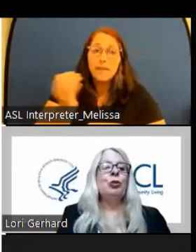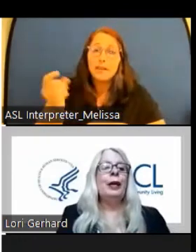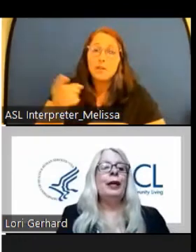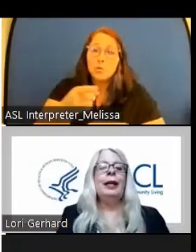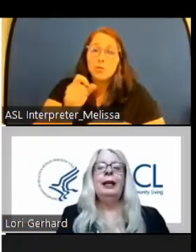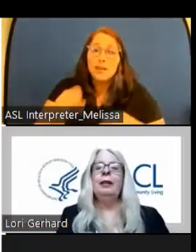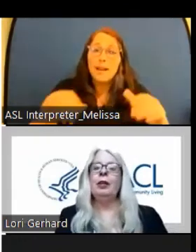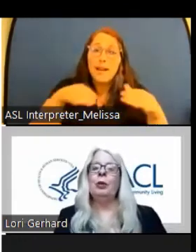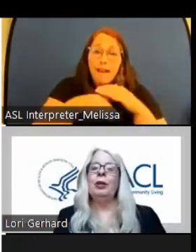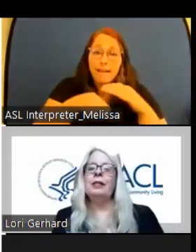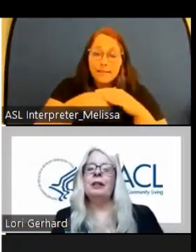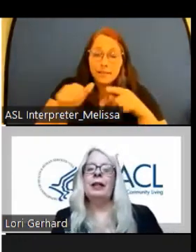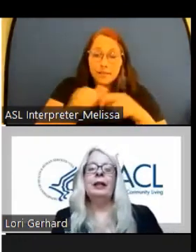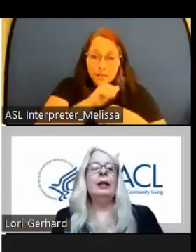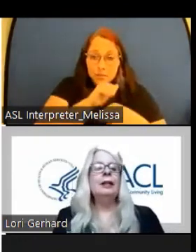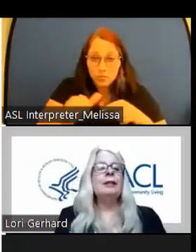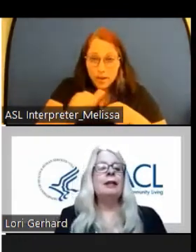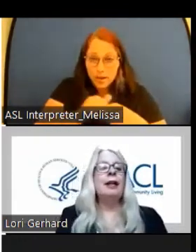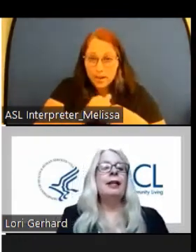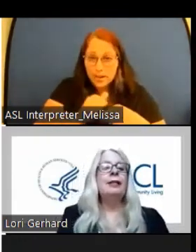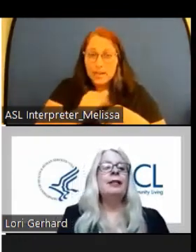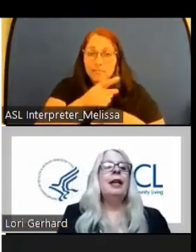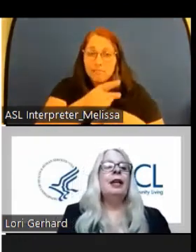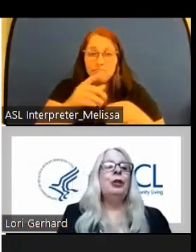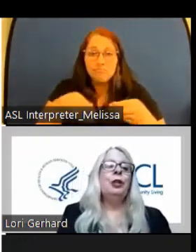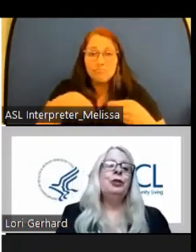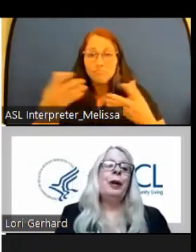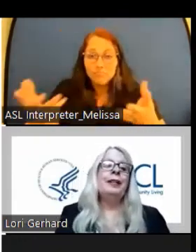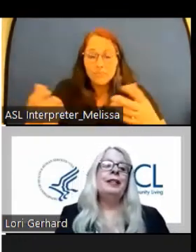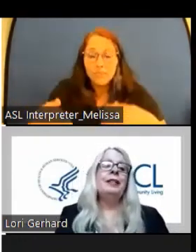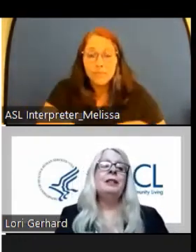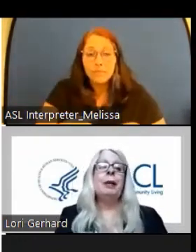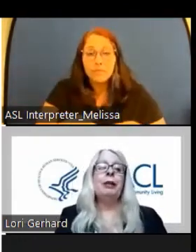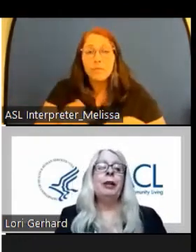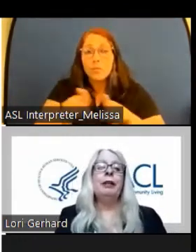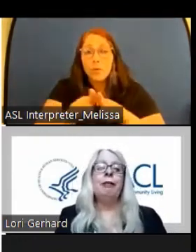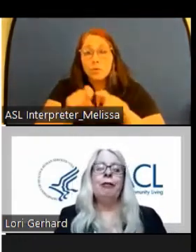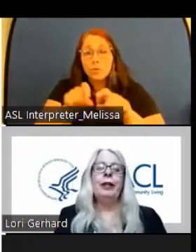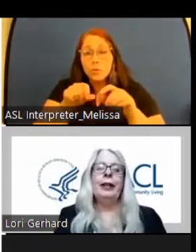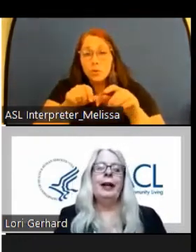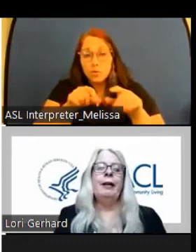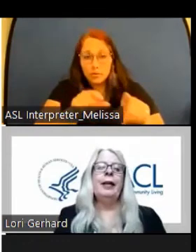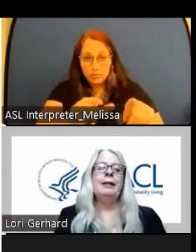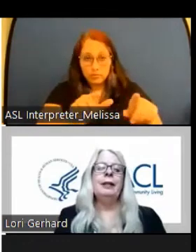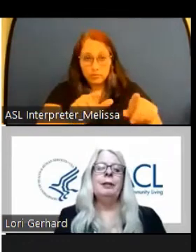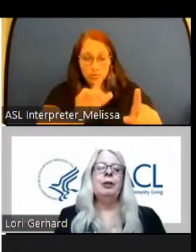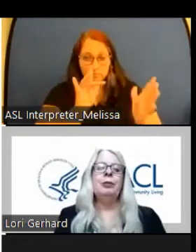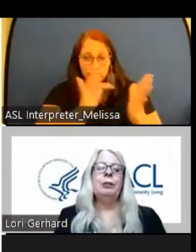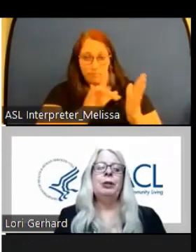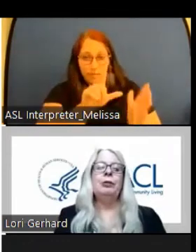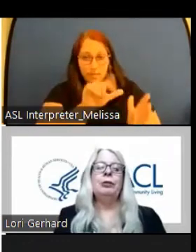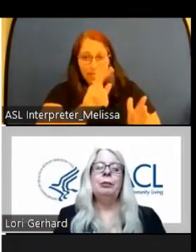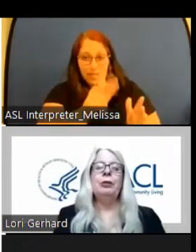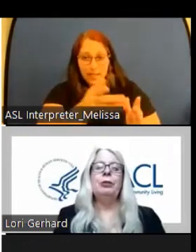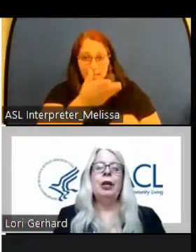this training. There is a link on the slide, and you can also access it by creating a free account at